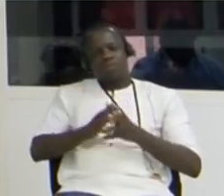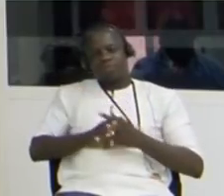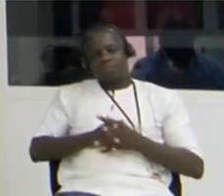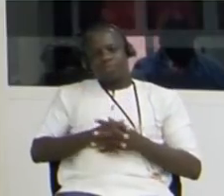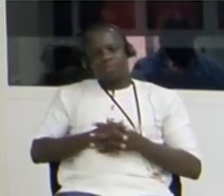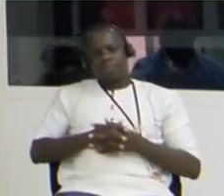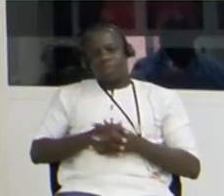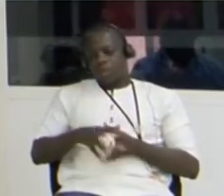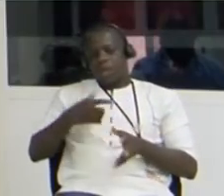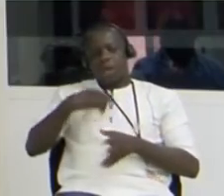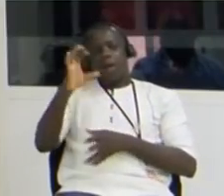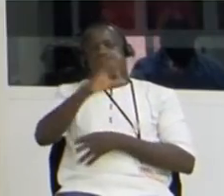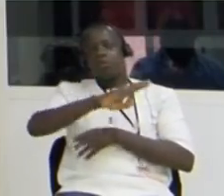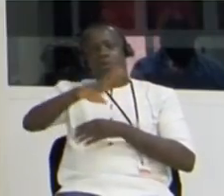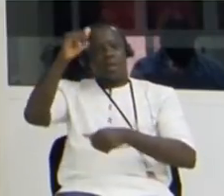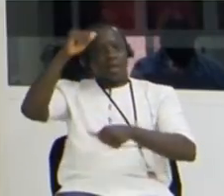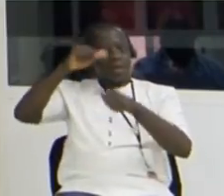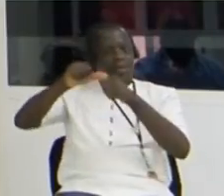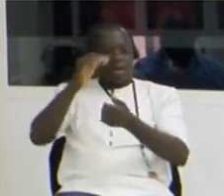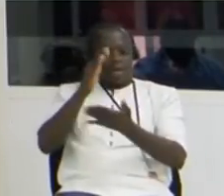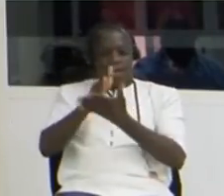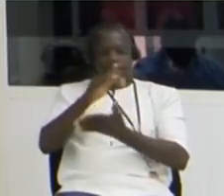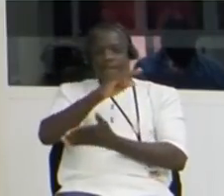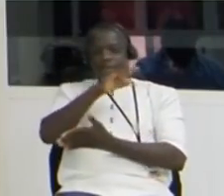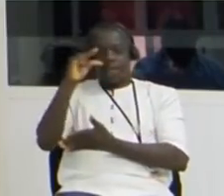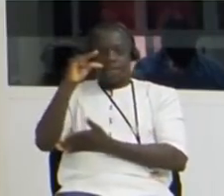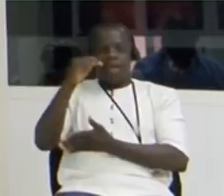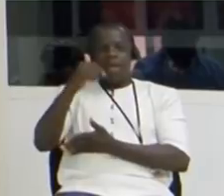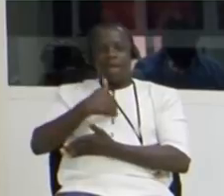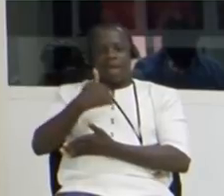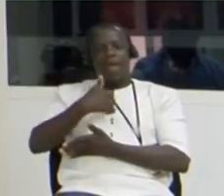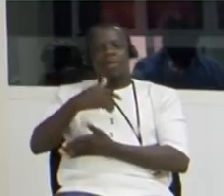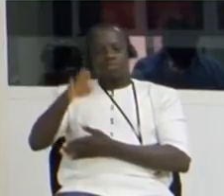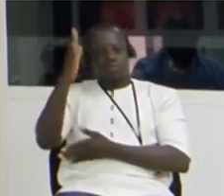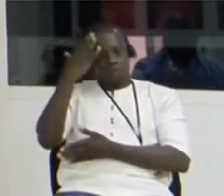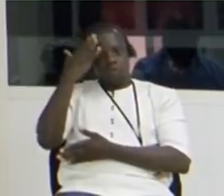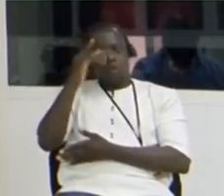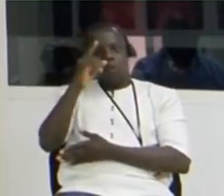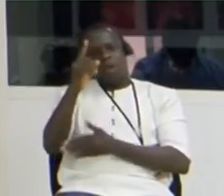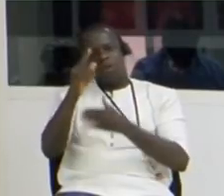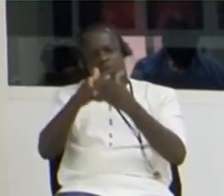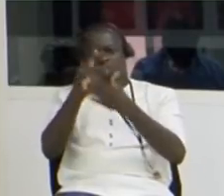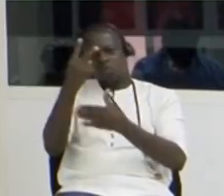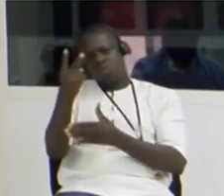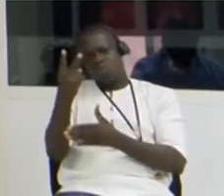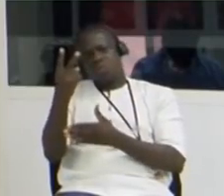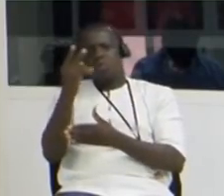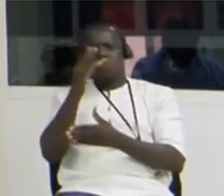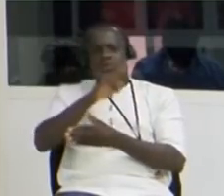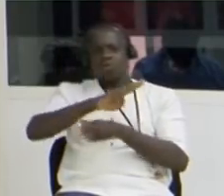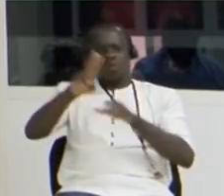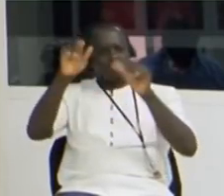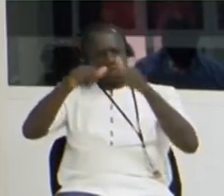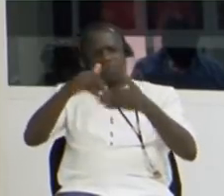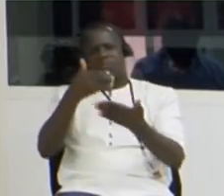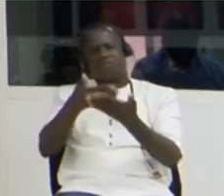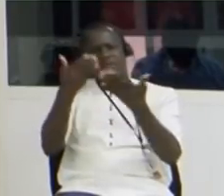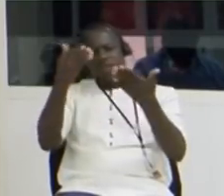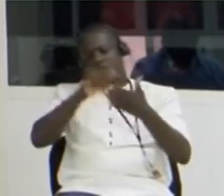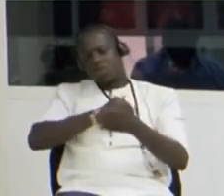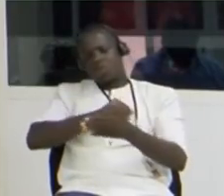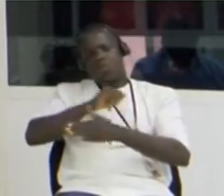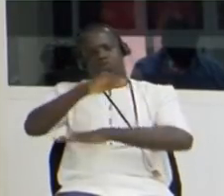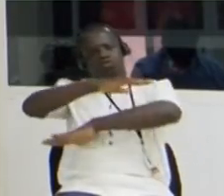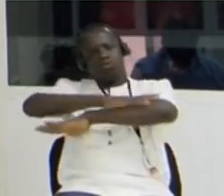I cannot remember exactly their names, but I learned that one or two couldn't continue because the funding was not forthcoming. So